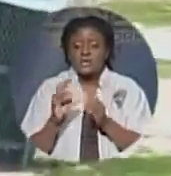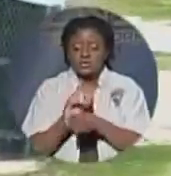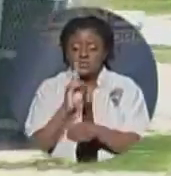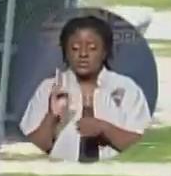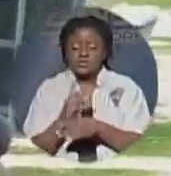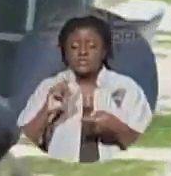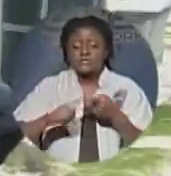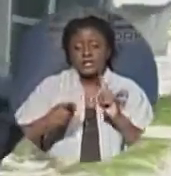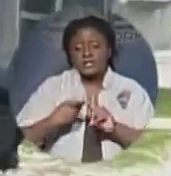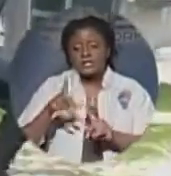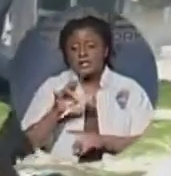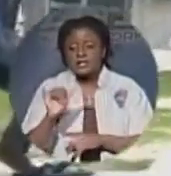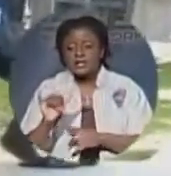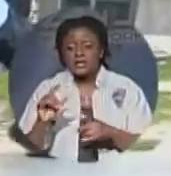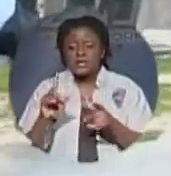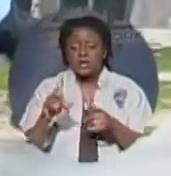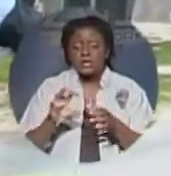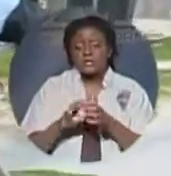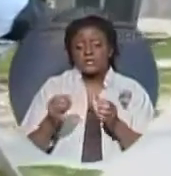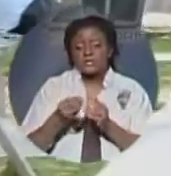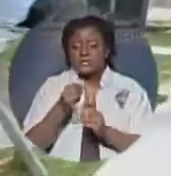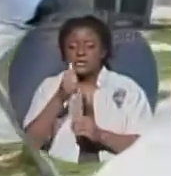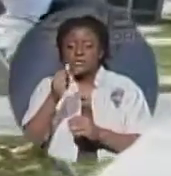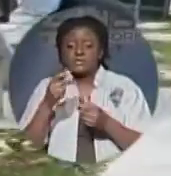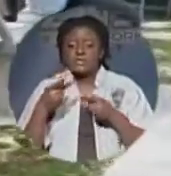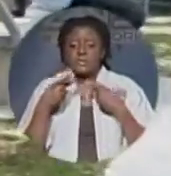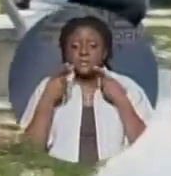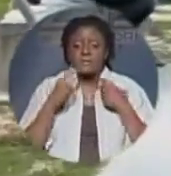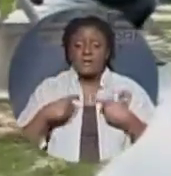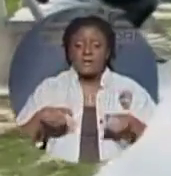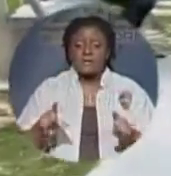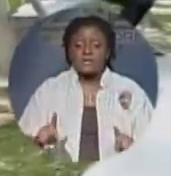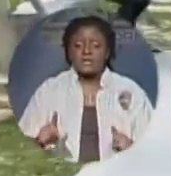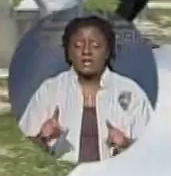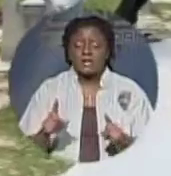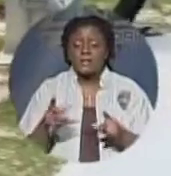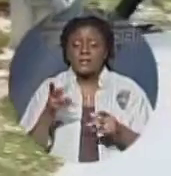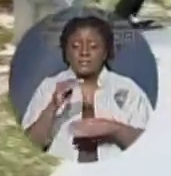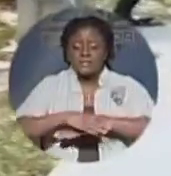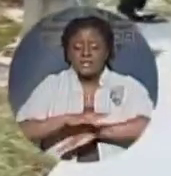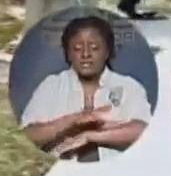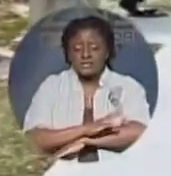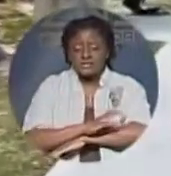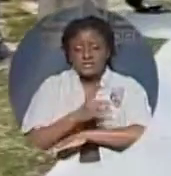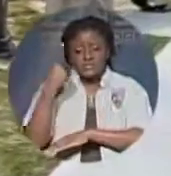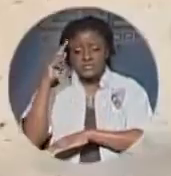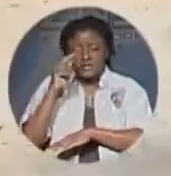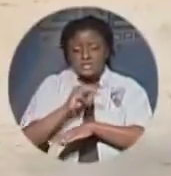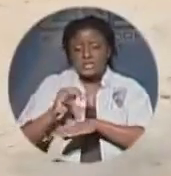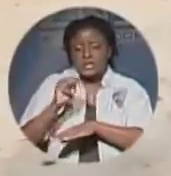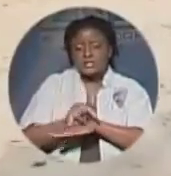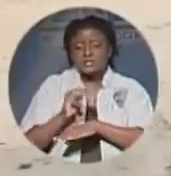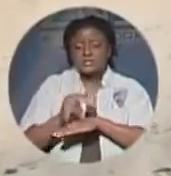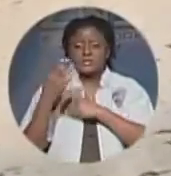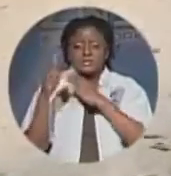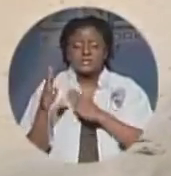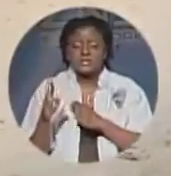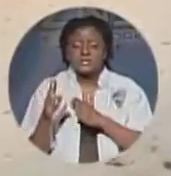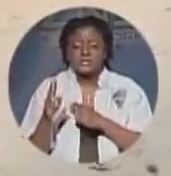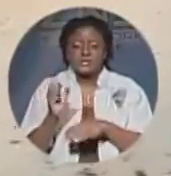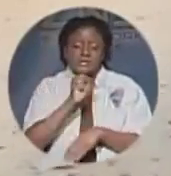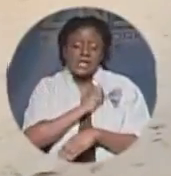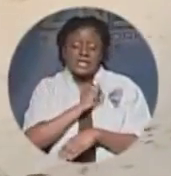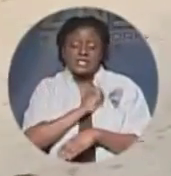It's one of the most popular beaches Nassauians everywhere flock to for recreation, especially during holidays and the summer. Saunders